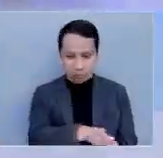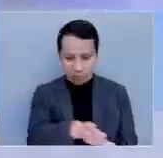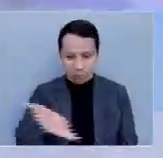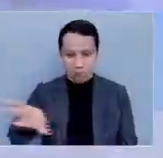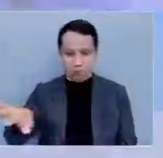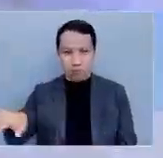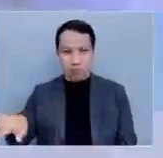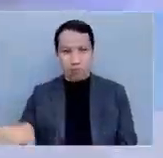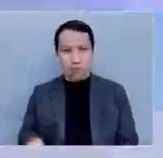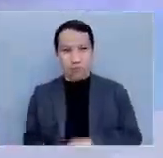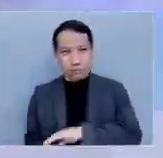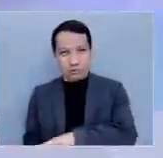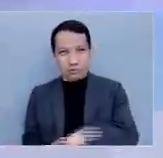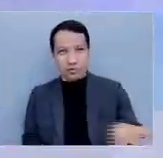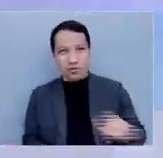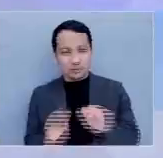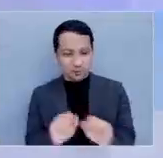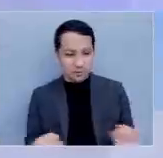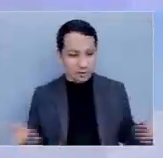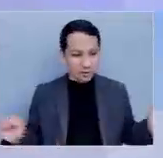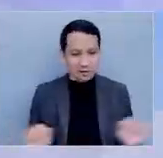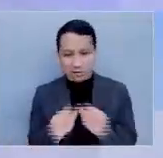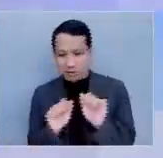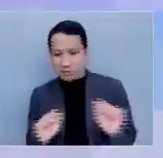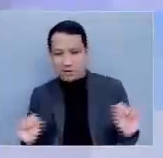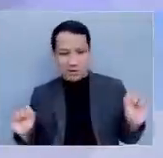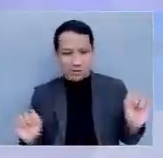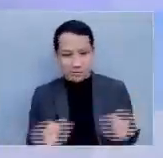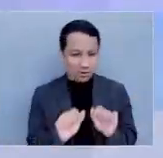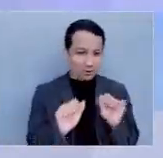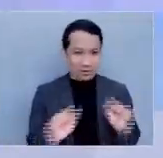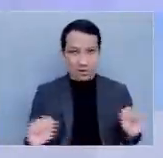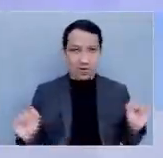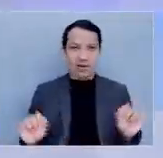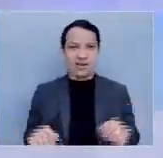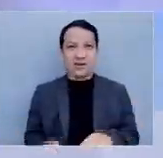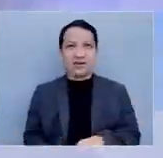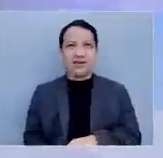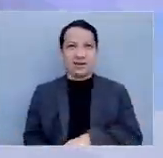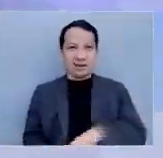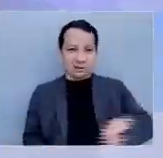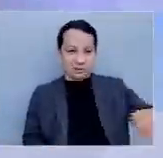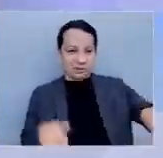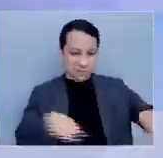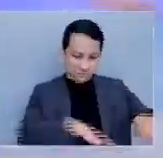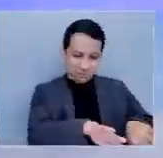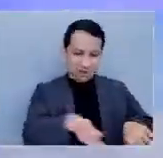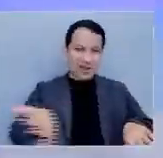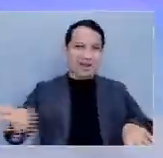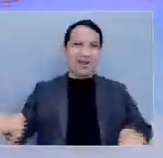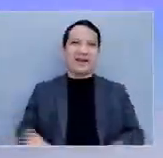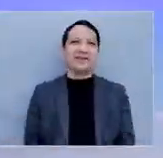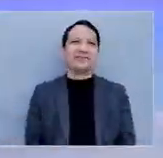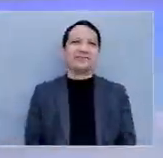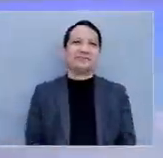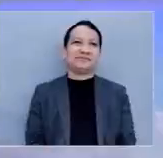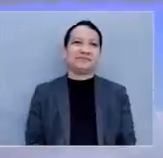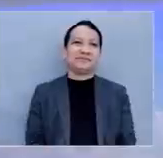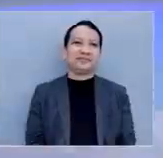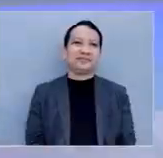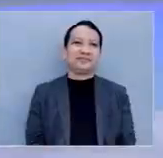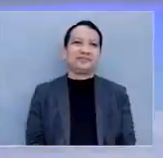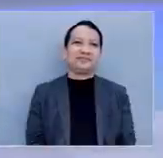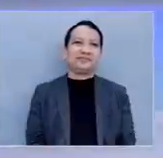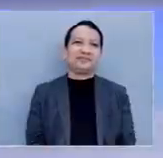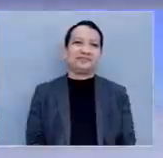And step back, four, back, three, two, and one, again. Go, mom. Right again, last two last steps.